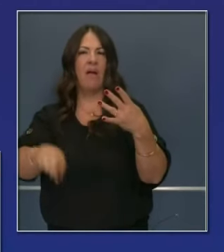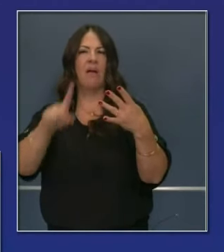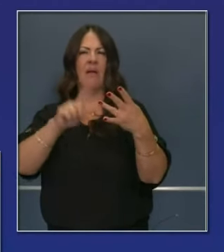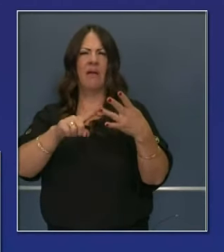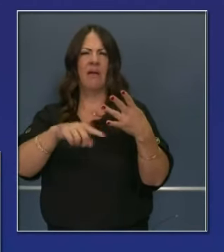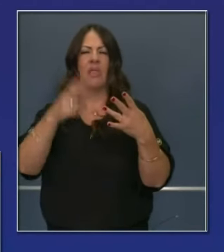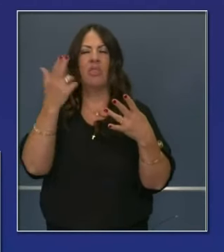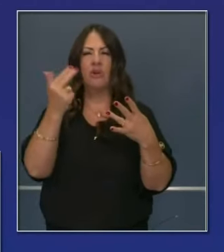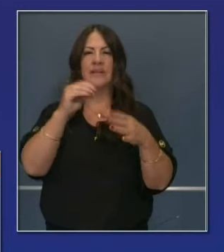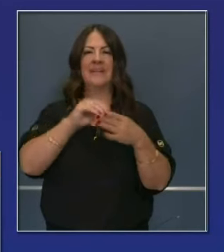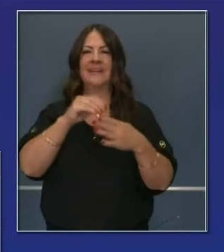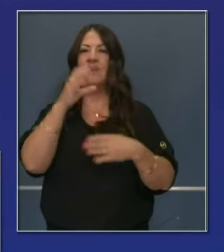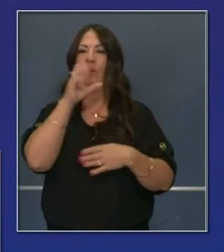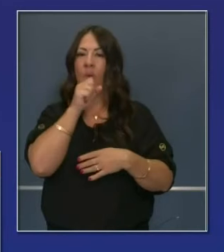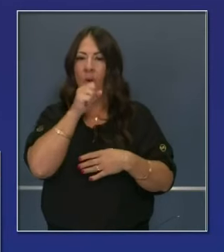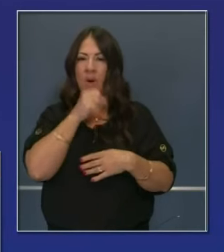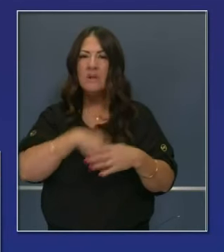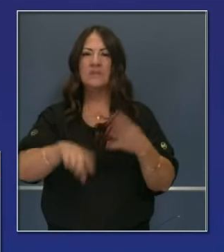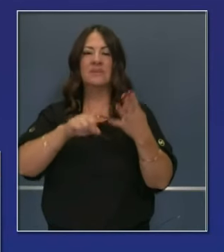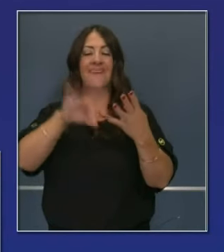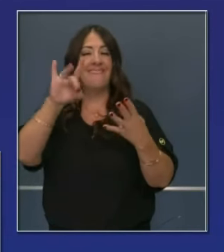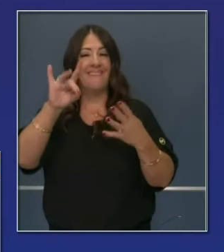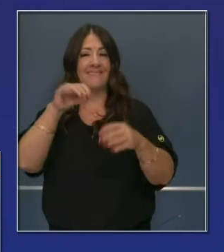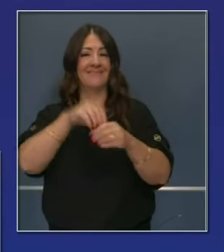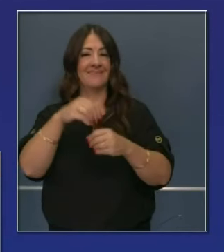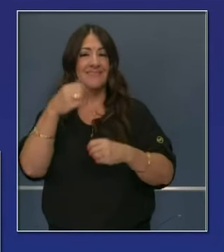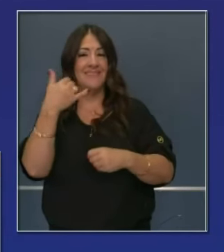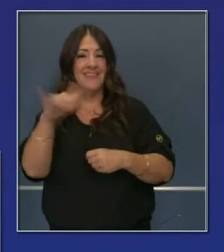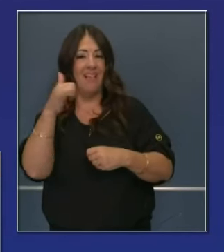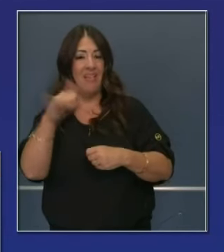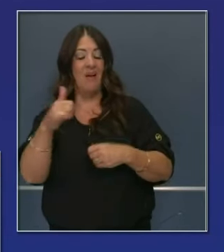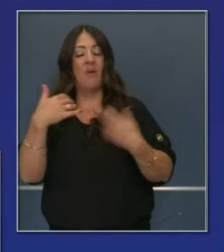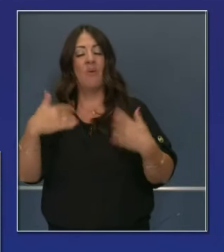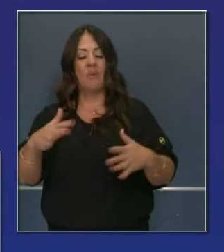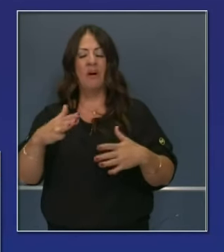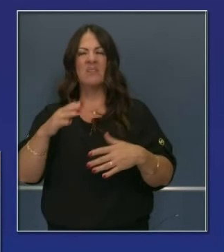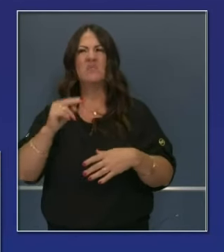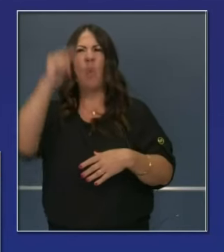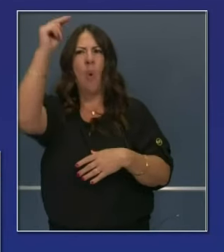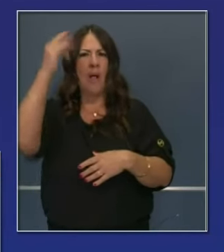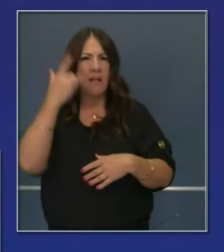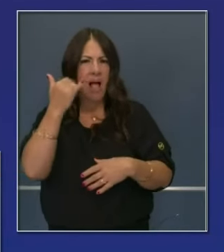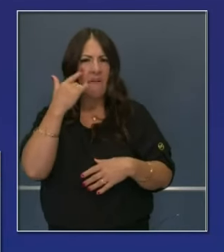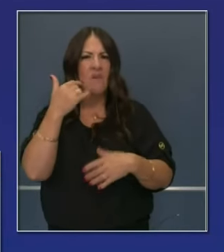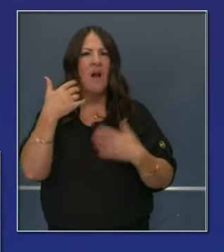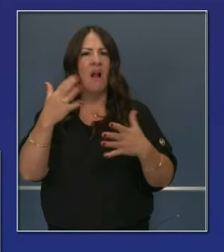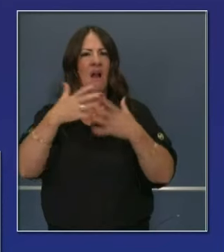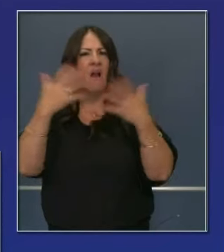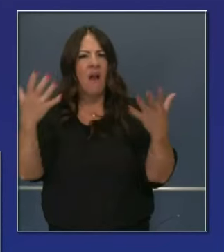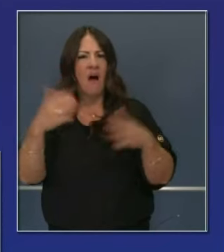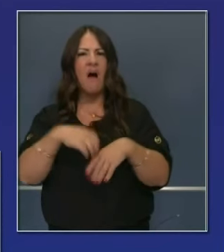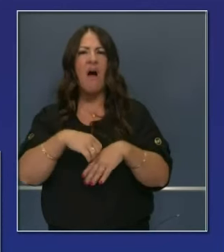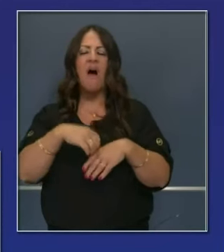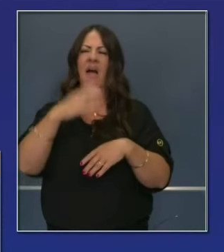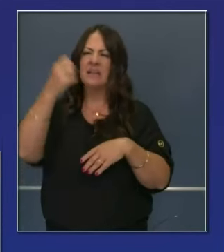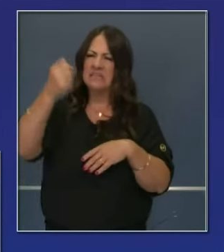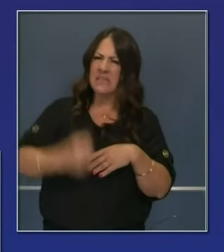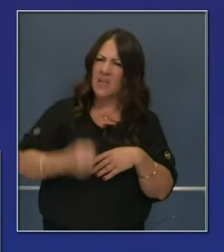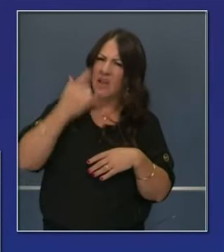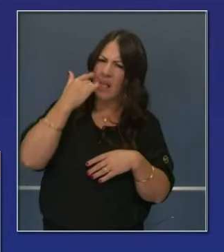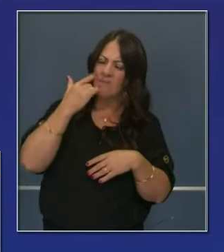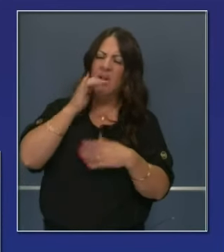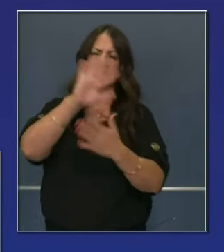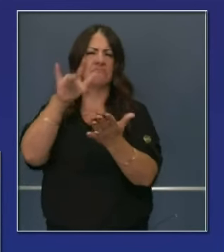not just in Northern California, but also parts of Central California. There are parts of Southern California, though,